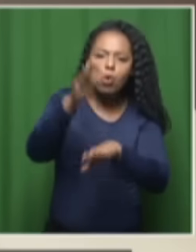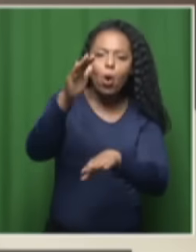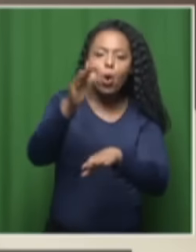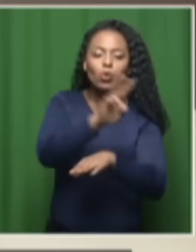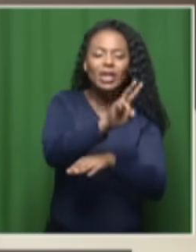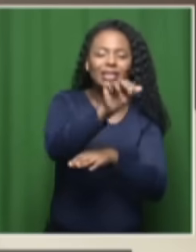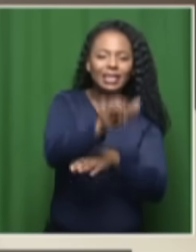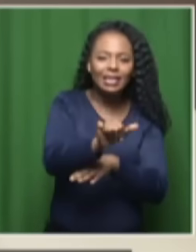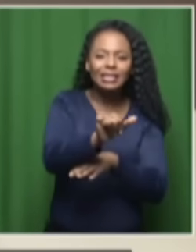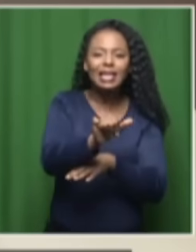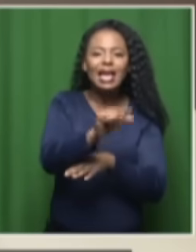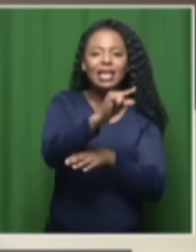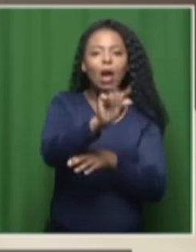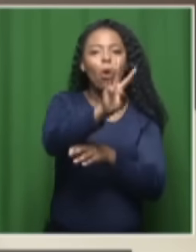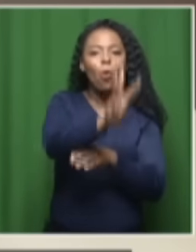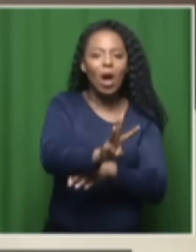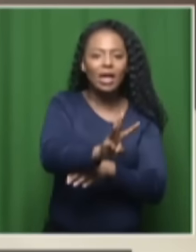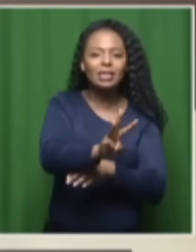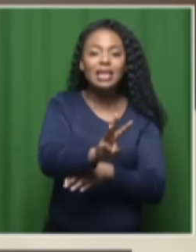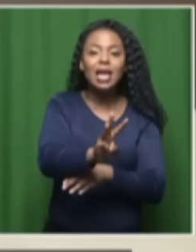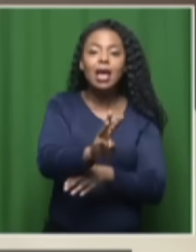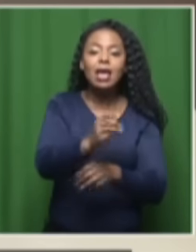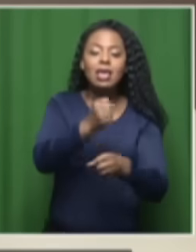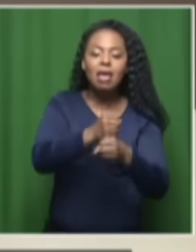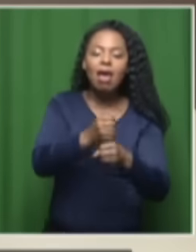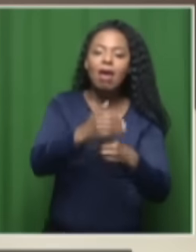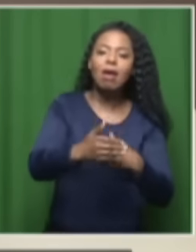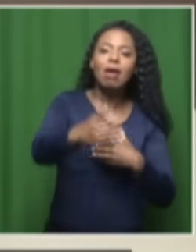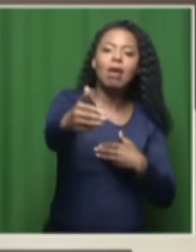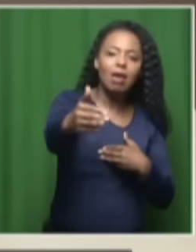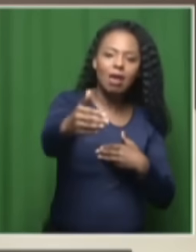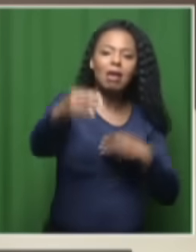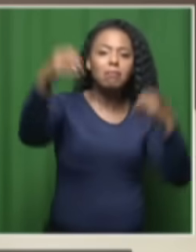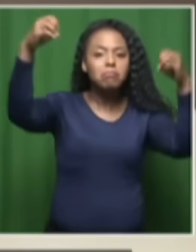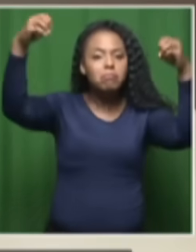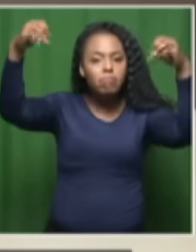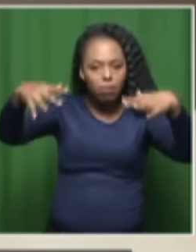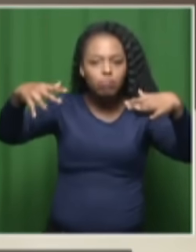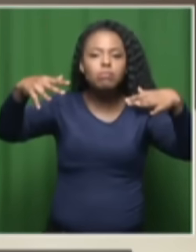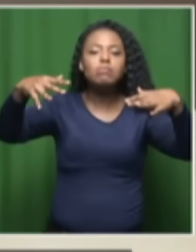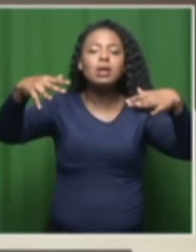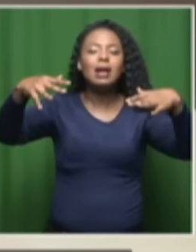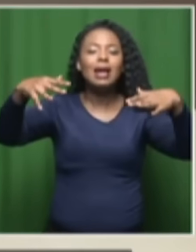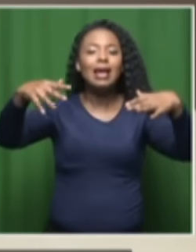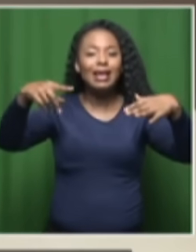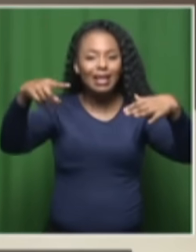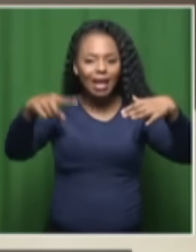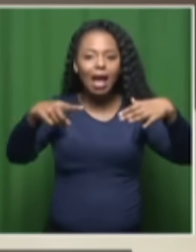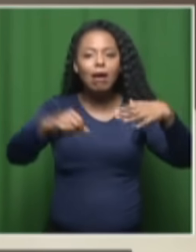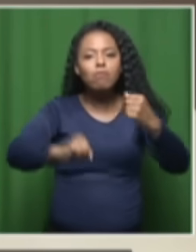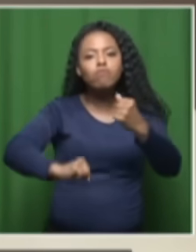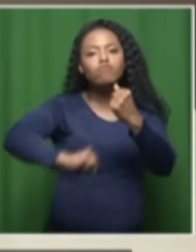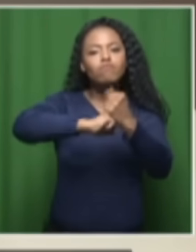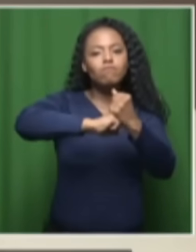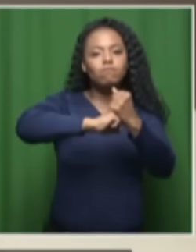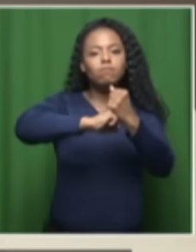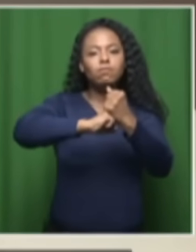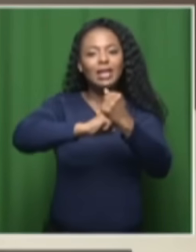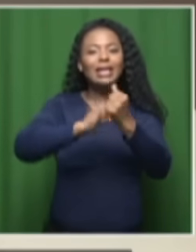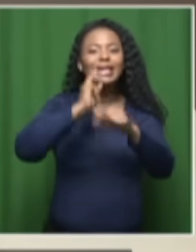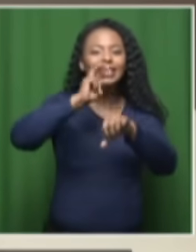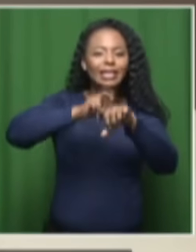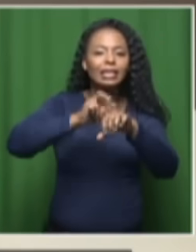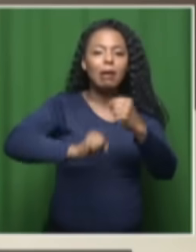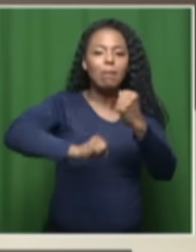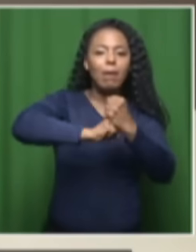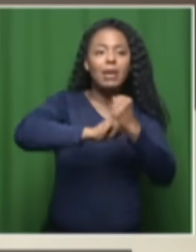26 gigawatts would give us in a year in energy. And then we need to have boosts of that energy at times when we